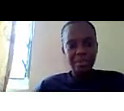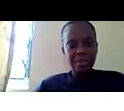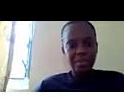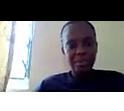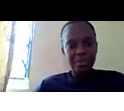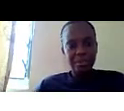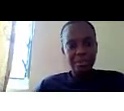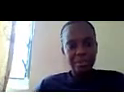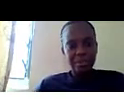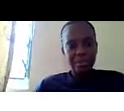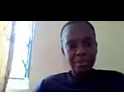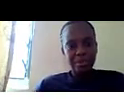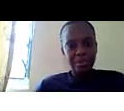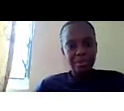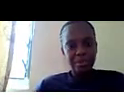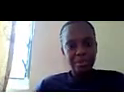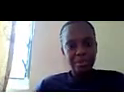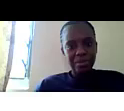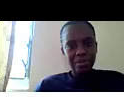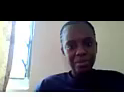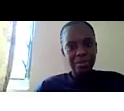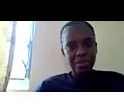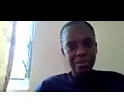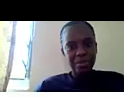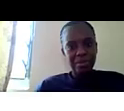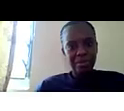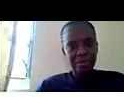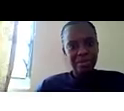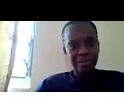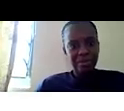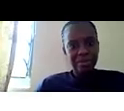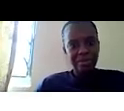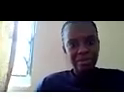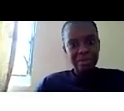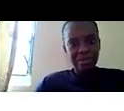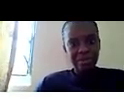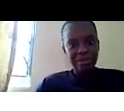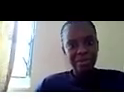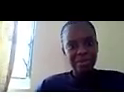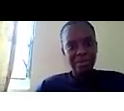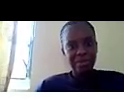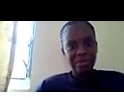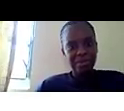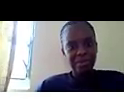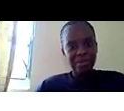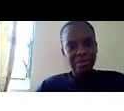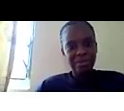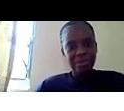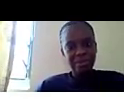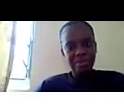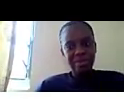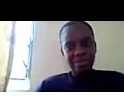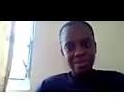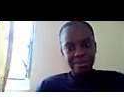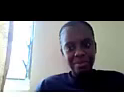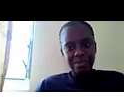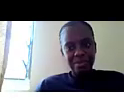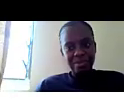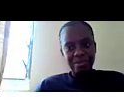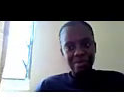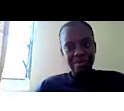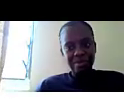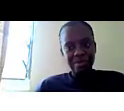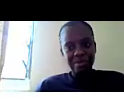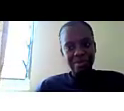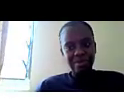will let you come again. Nancy is spelling it. Now look at her. Thank you, Rebecca, but I'll call you again. So just